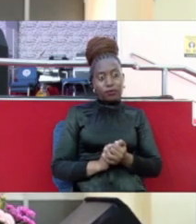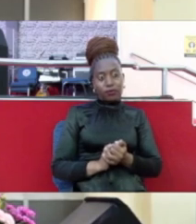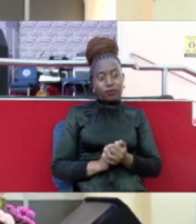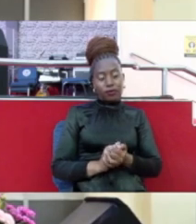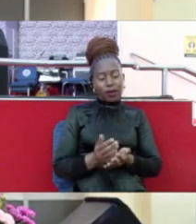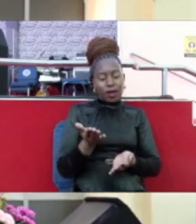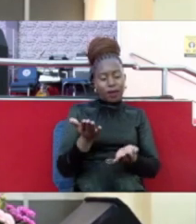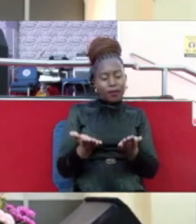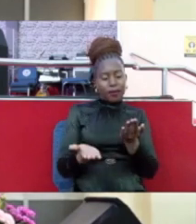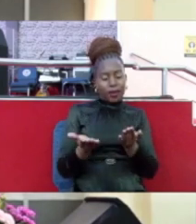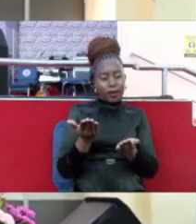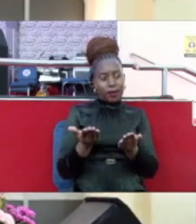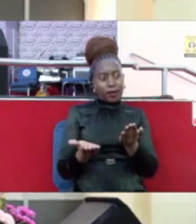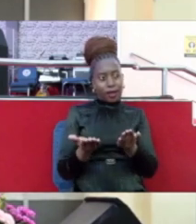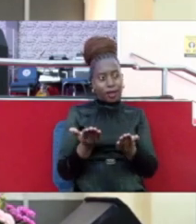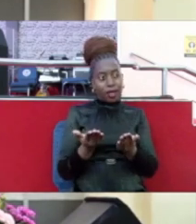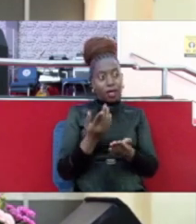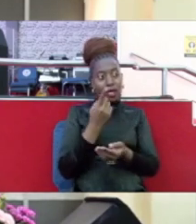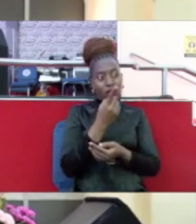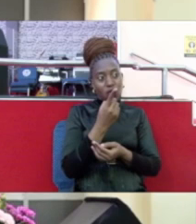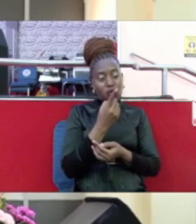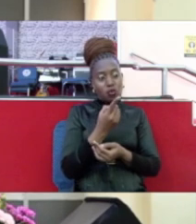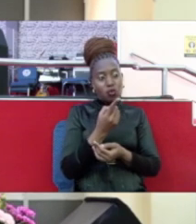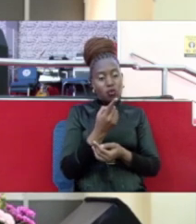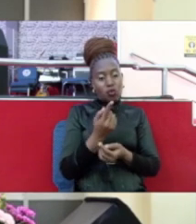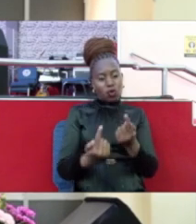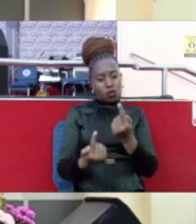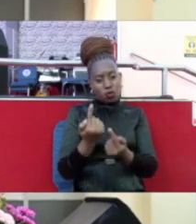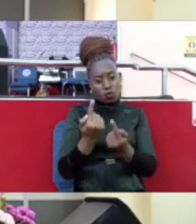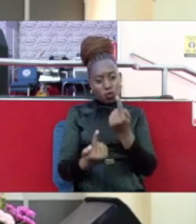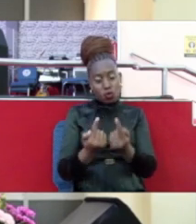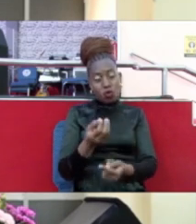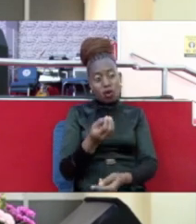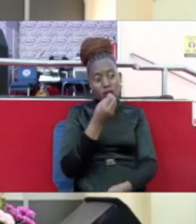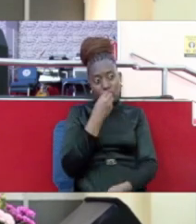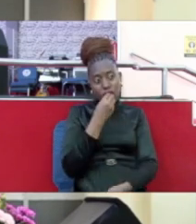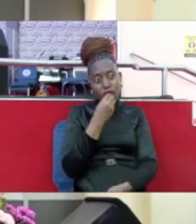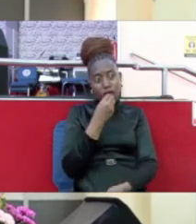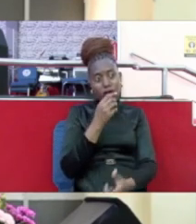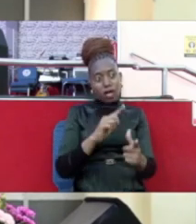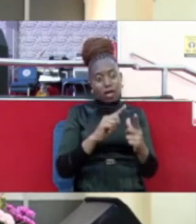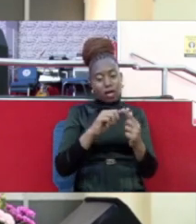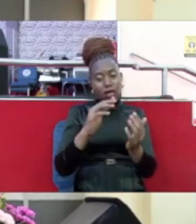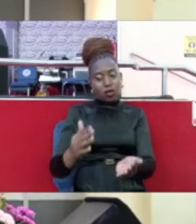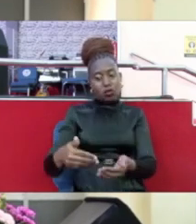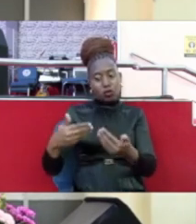Maybe you cook a meal. Pengine umepika chakula. And you take it to the children.